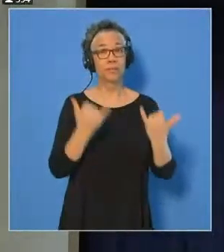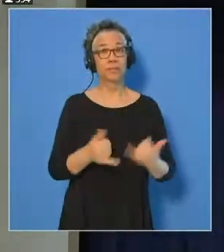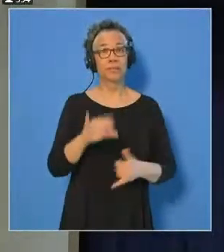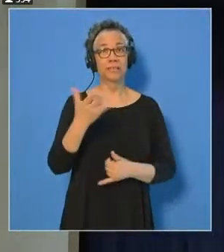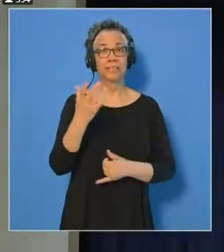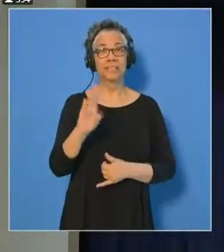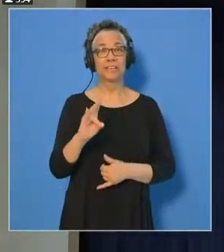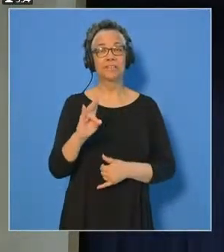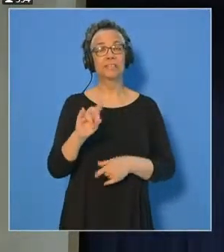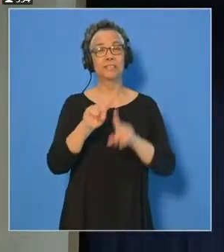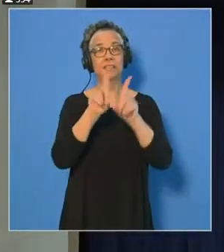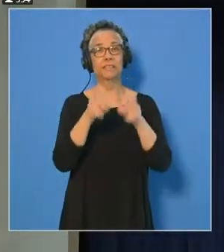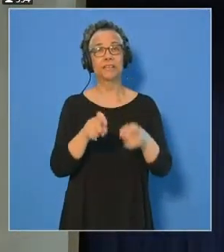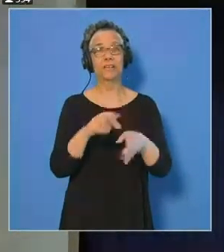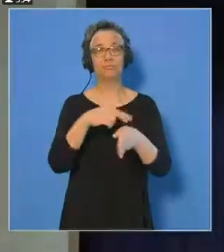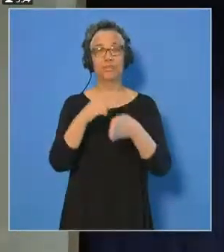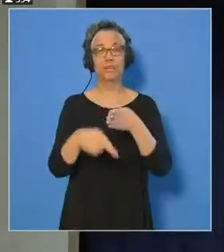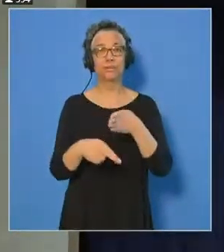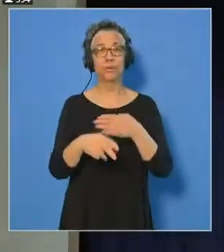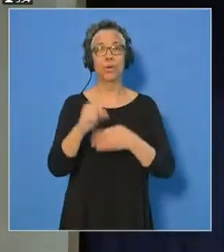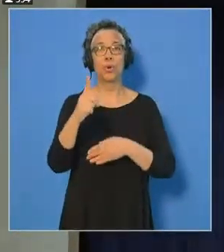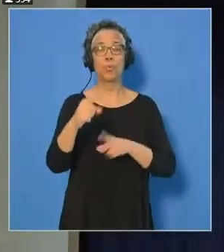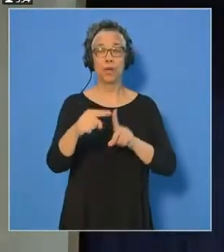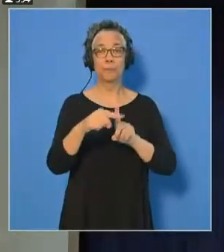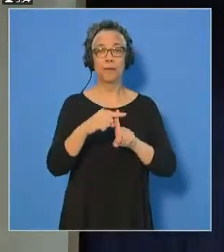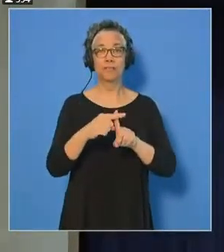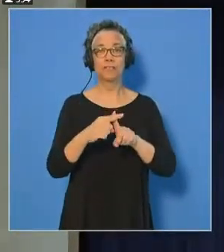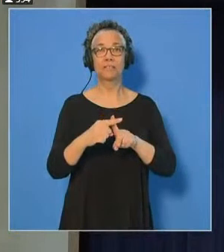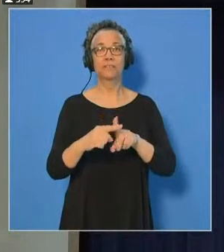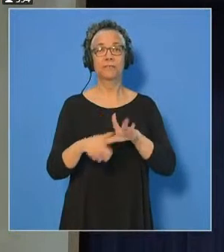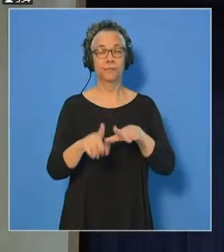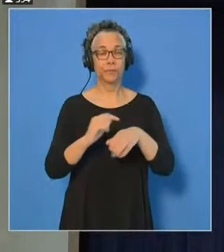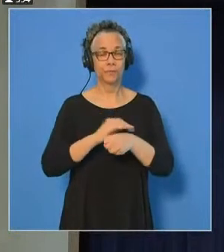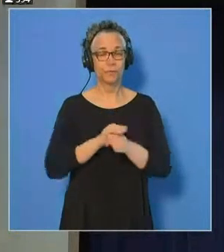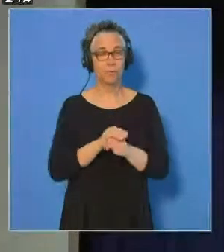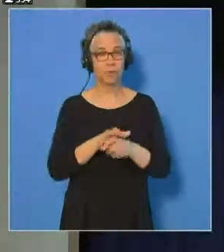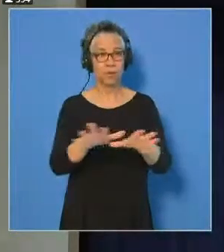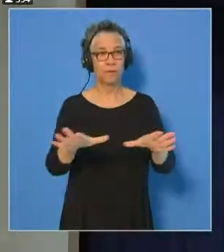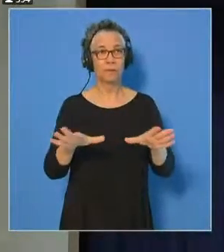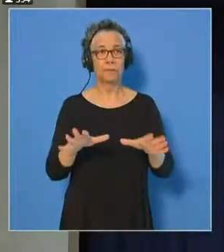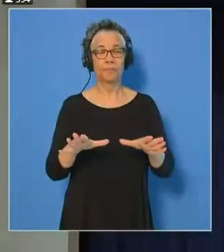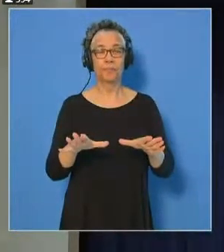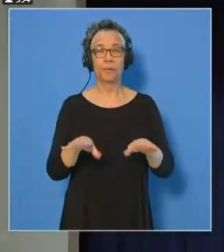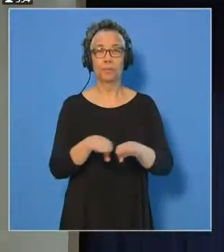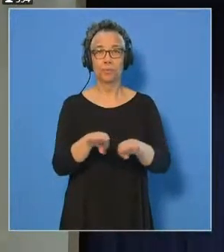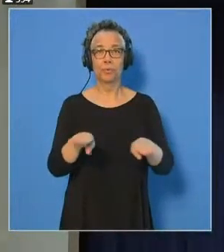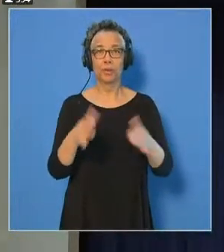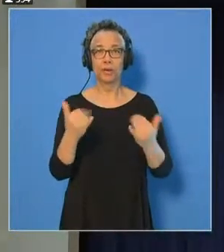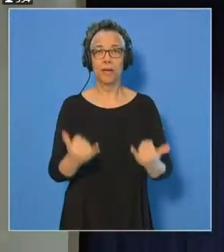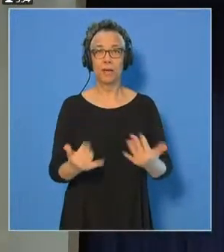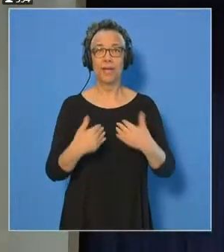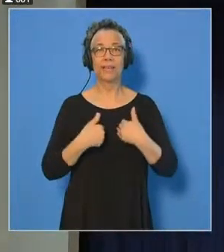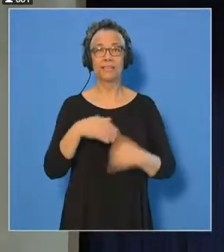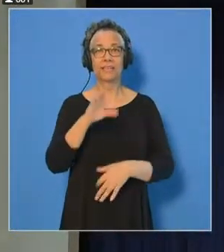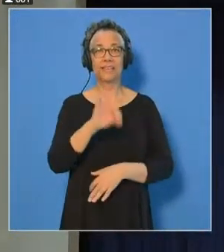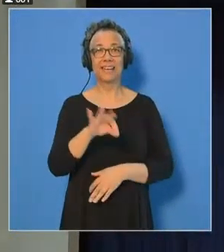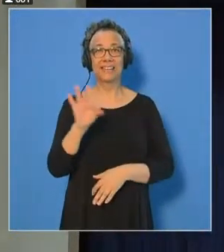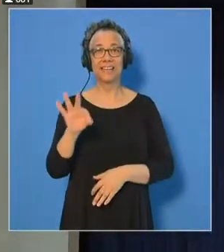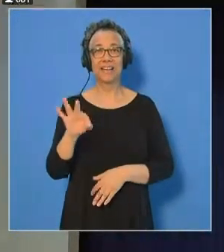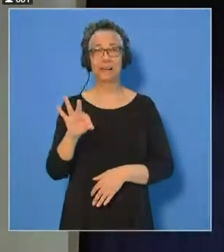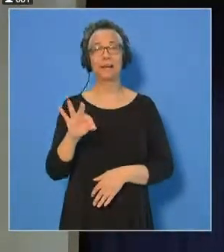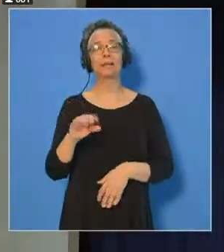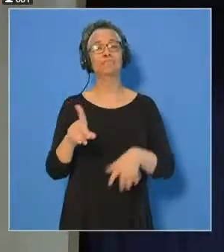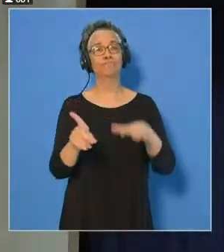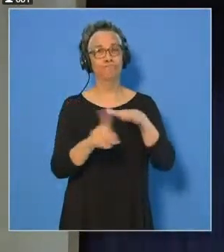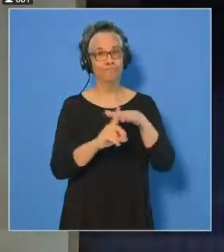results received, and 1 was positive for COVID-19. Bermuda now has 99 total confirmed positive